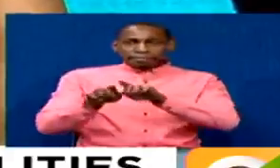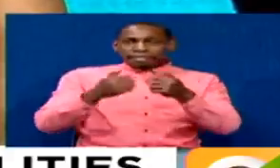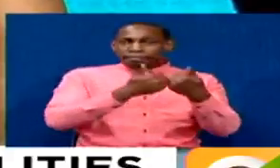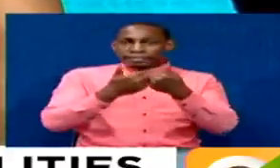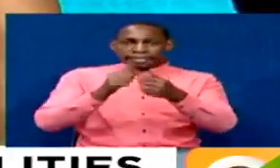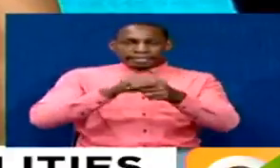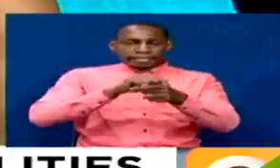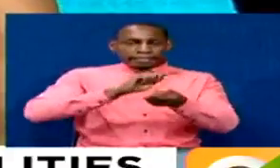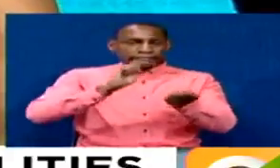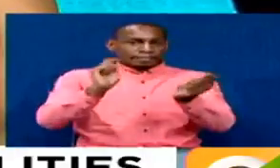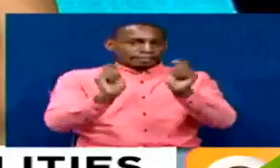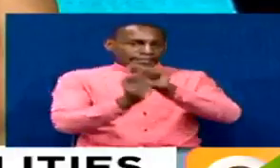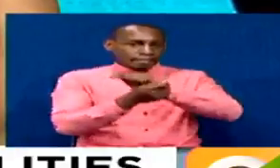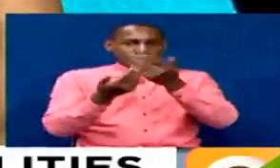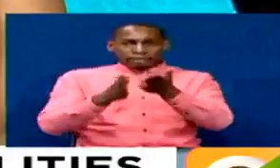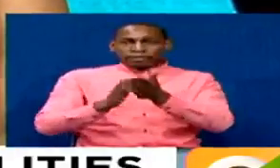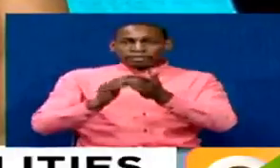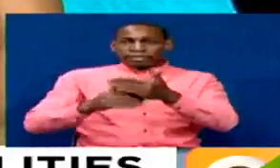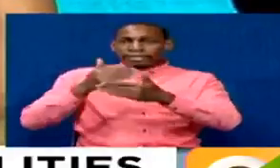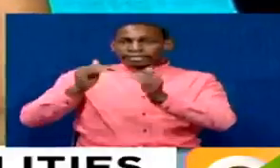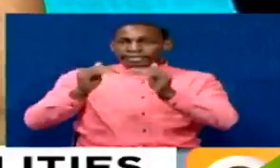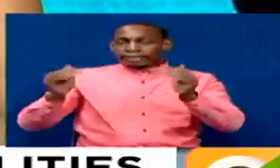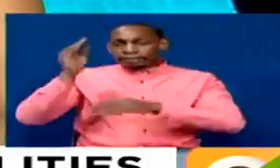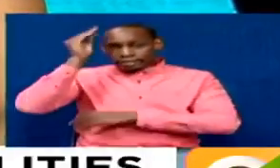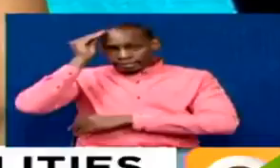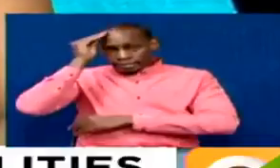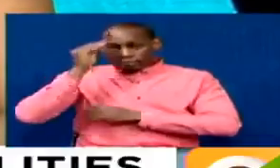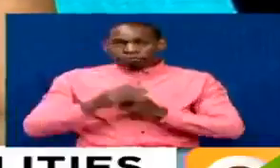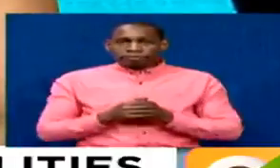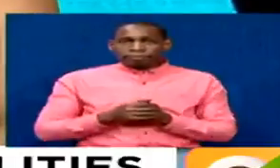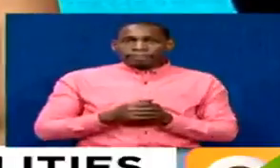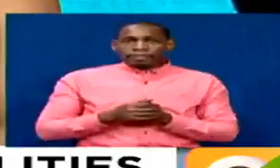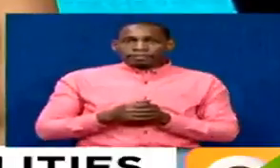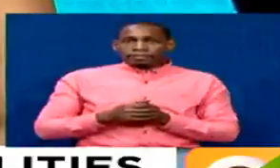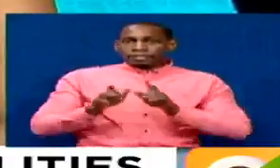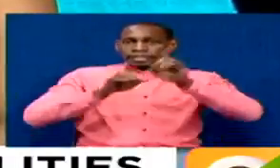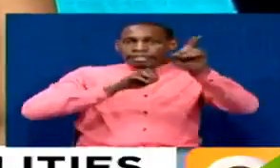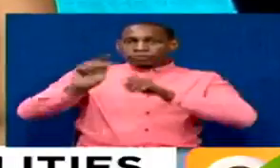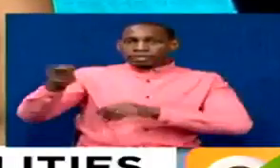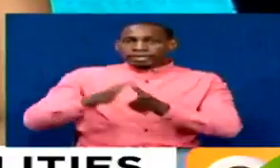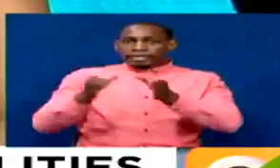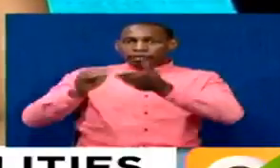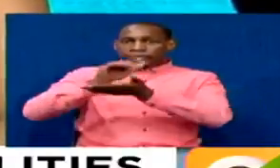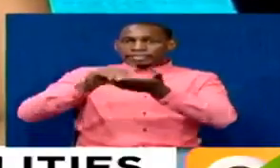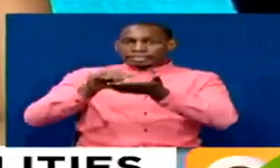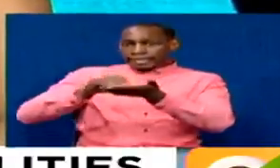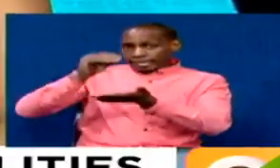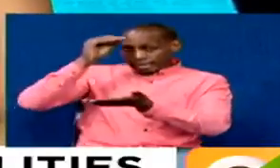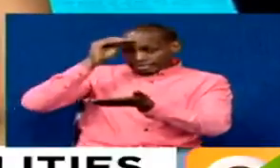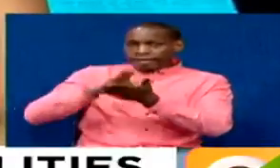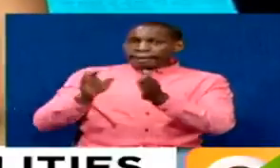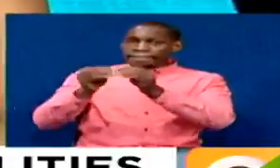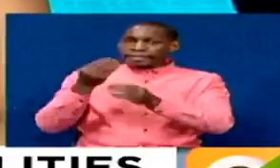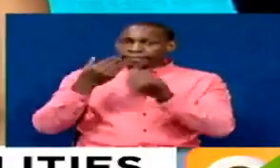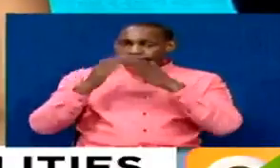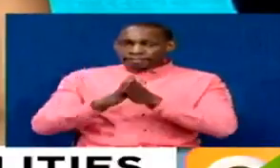challenge in how to transition to the next level of education. I visited the Kenya Community Center for Learning, where I